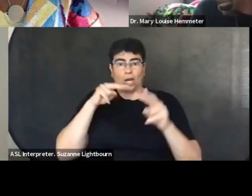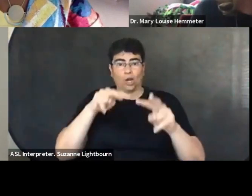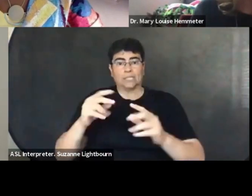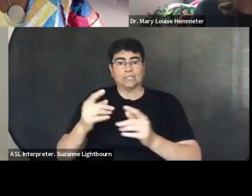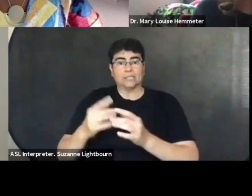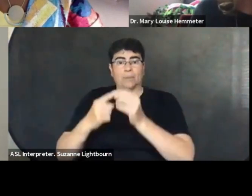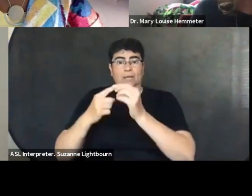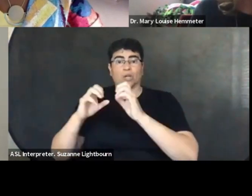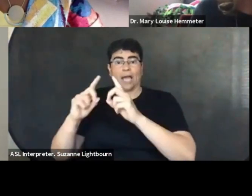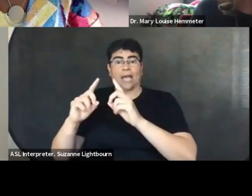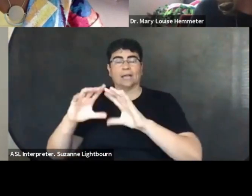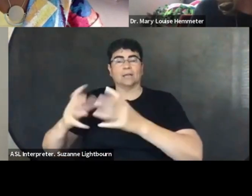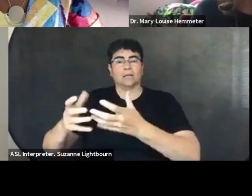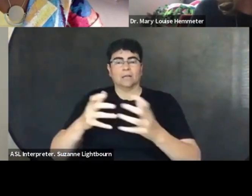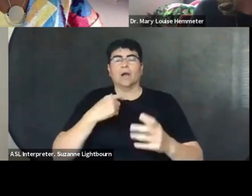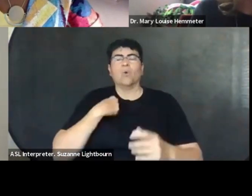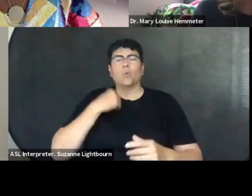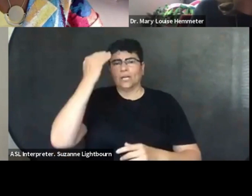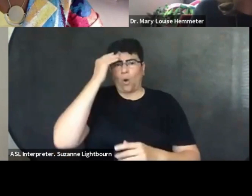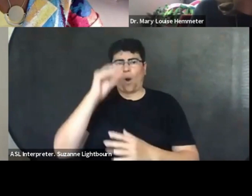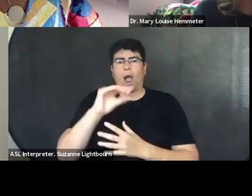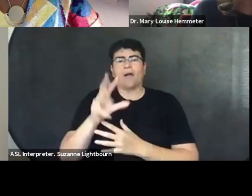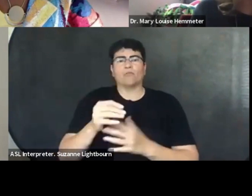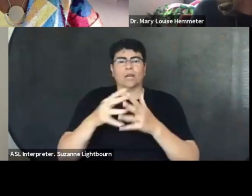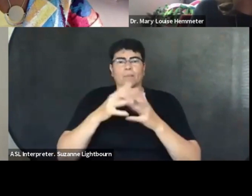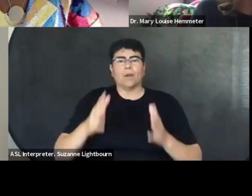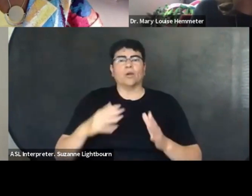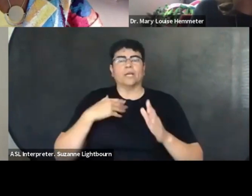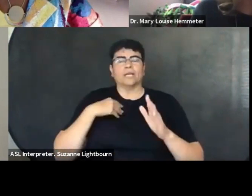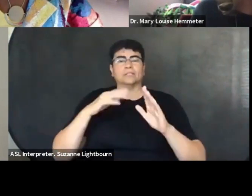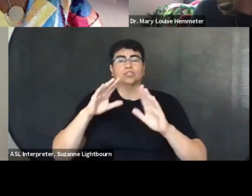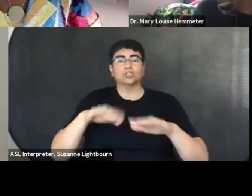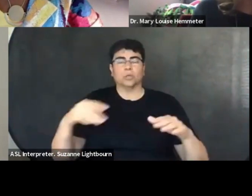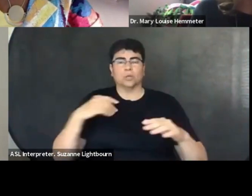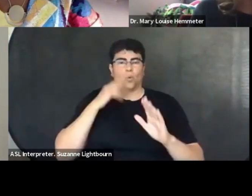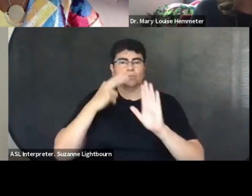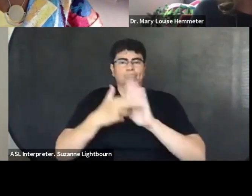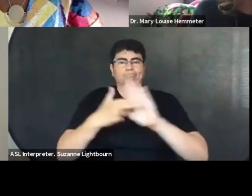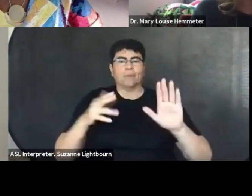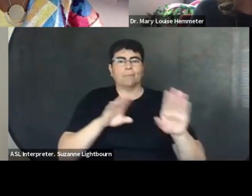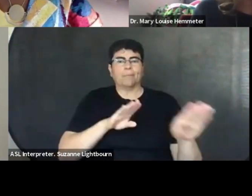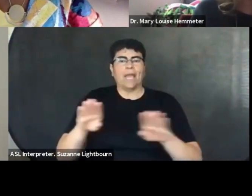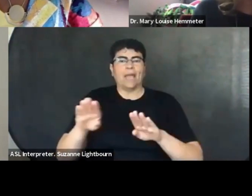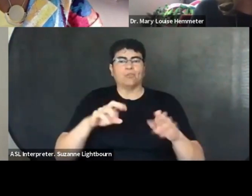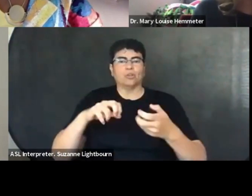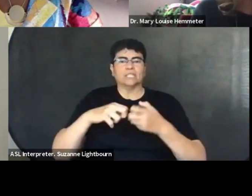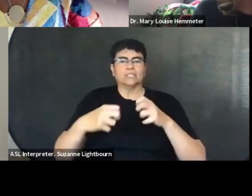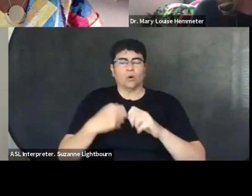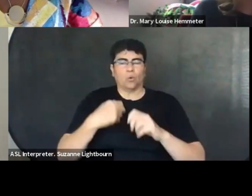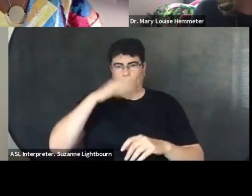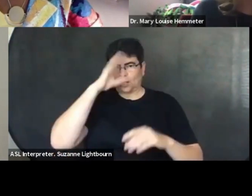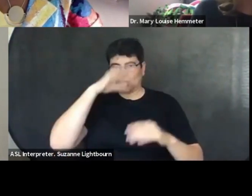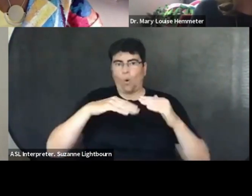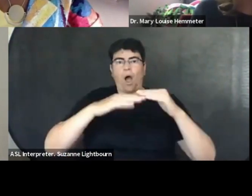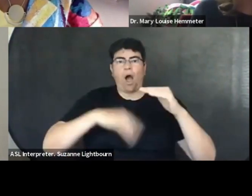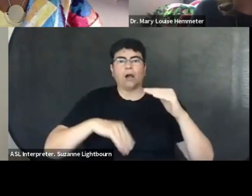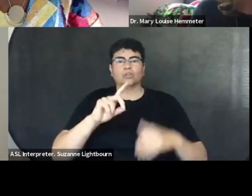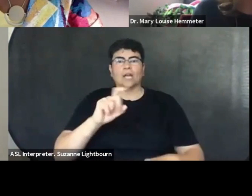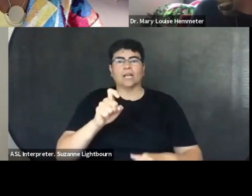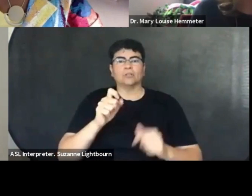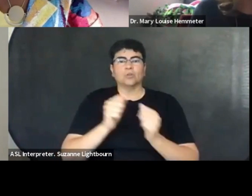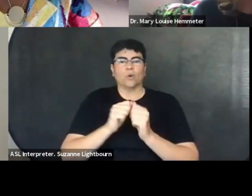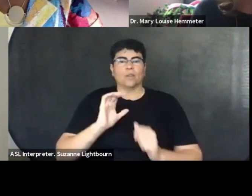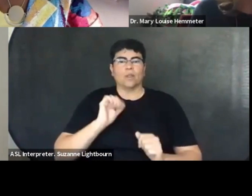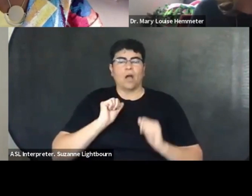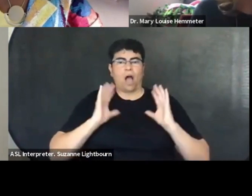know that African-American children are more likely to end up with the behavioral disorders. We know that they're underdiagnosed with autism. I said